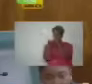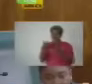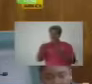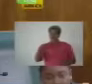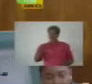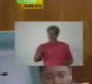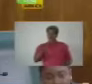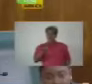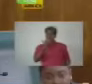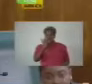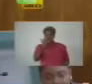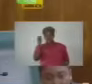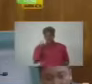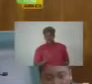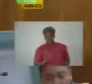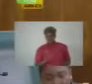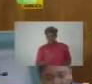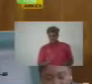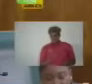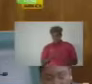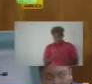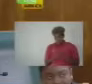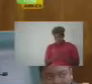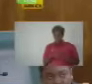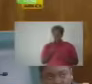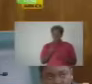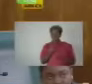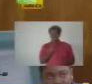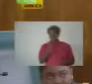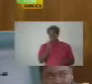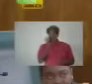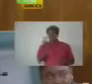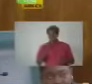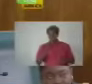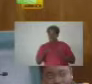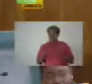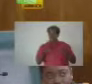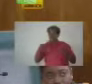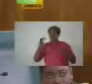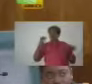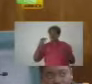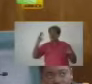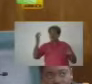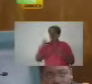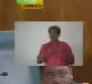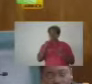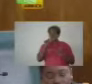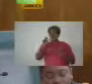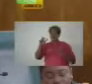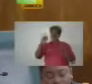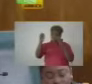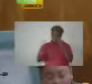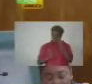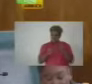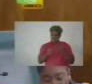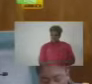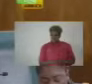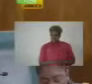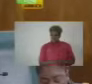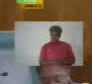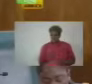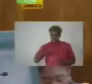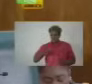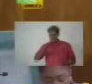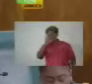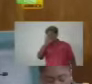is 8%. The United States said they had a crisis with 23%. We